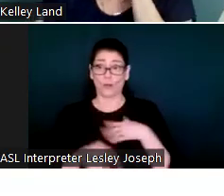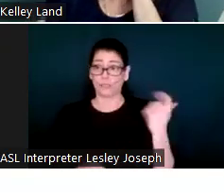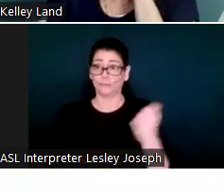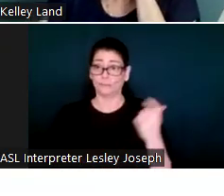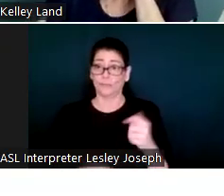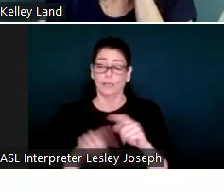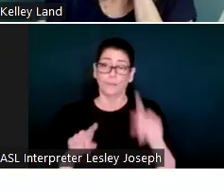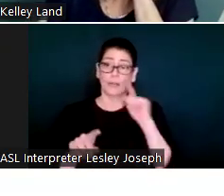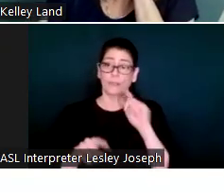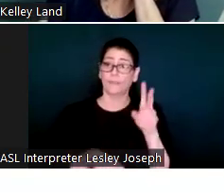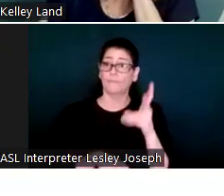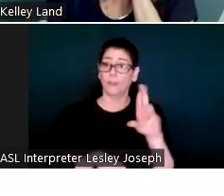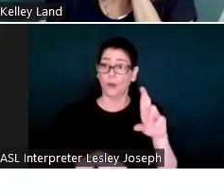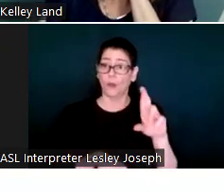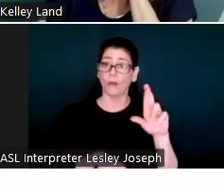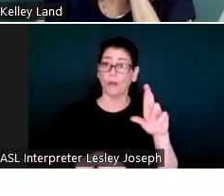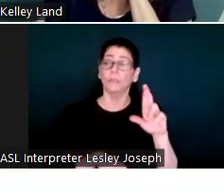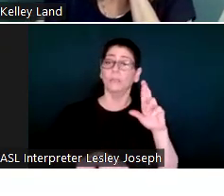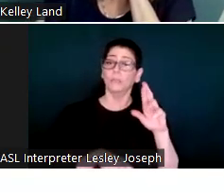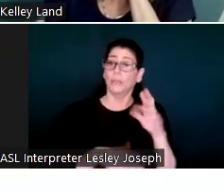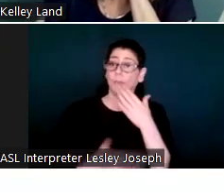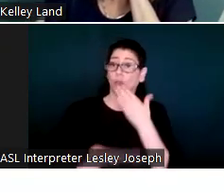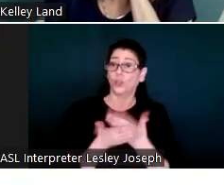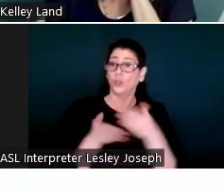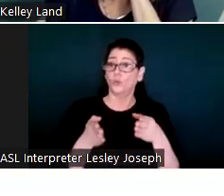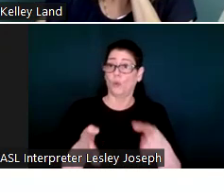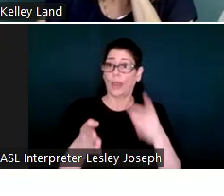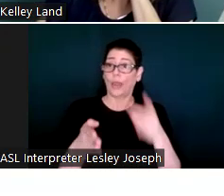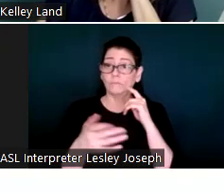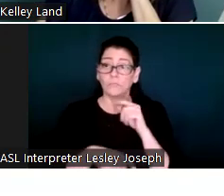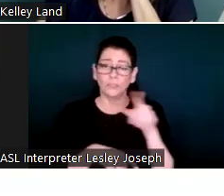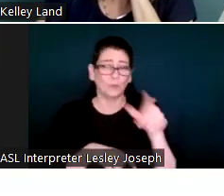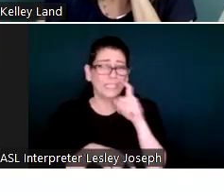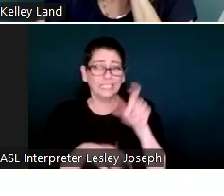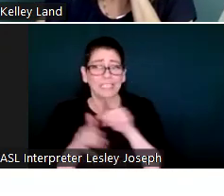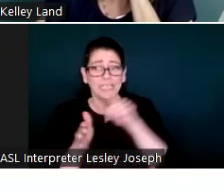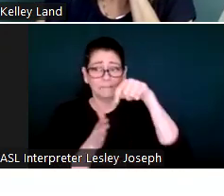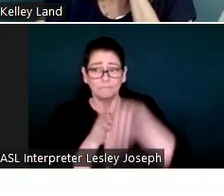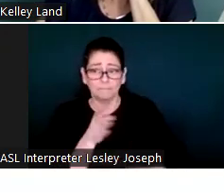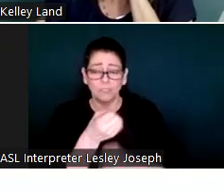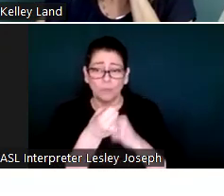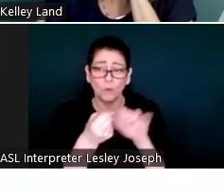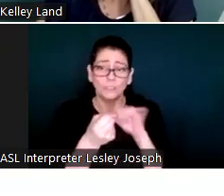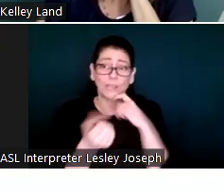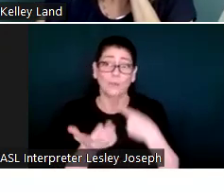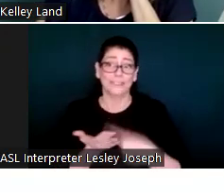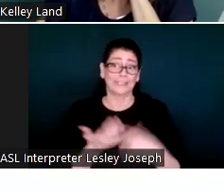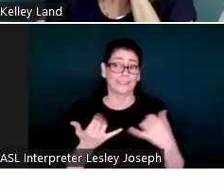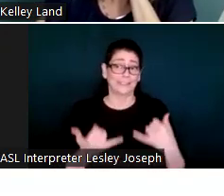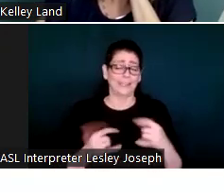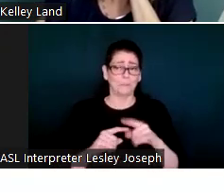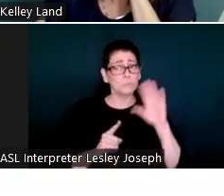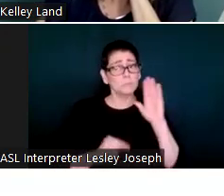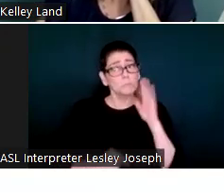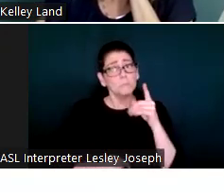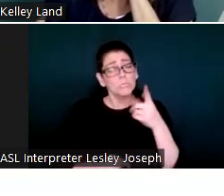can be a good avenue for what you're describing, where he doesn't need some of the intensive supports like we've talked about today, but it sounds like he could